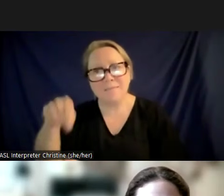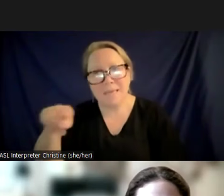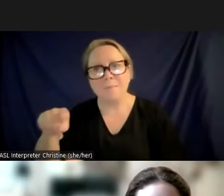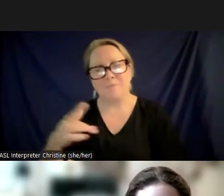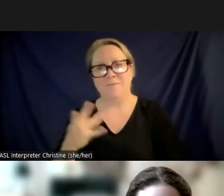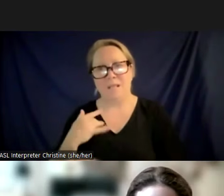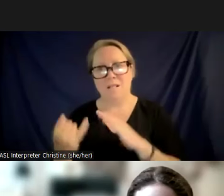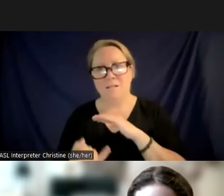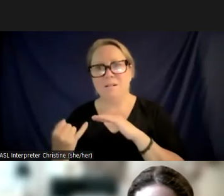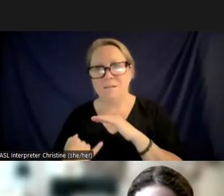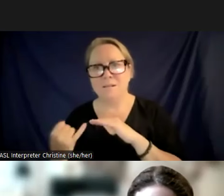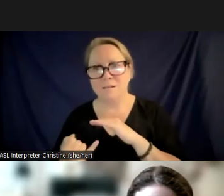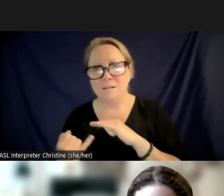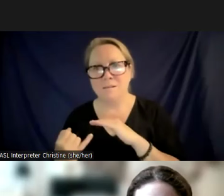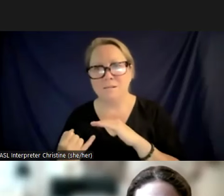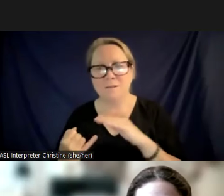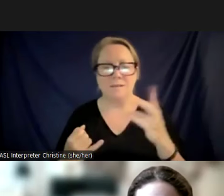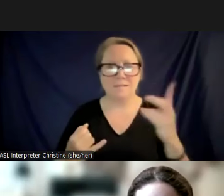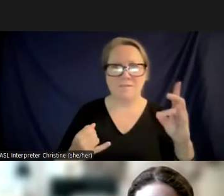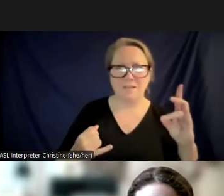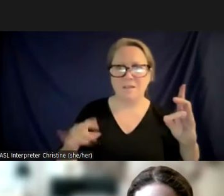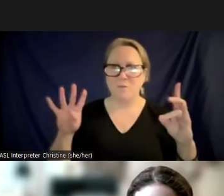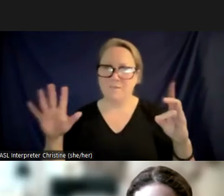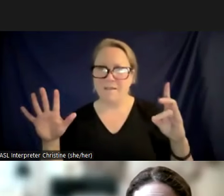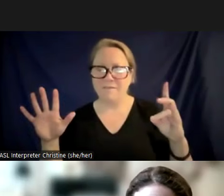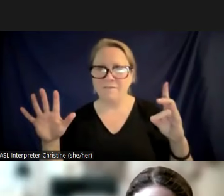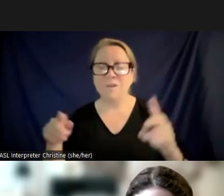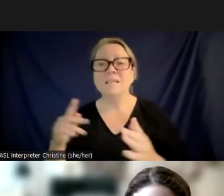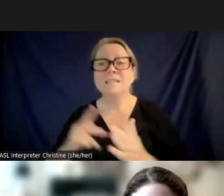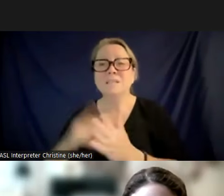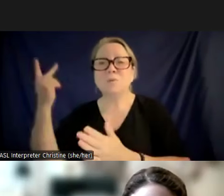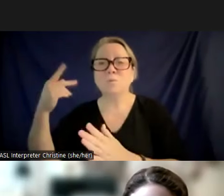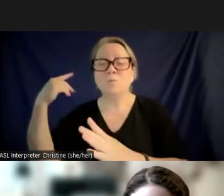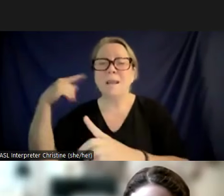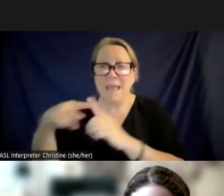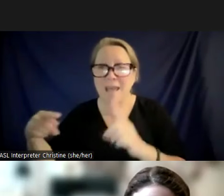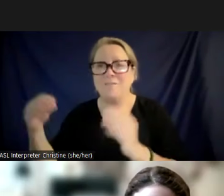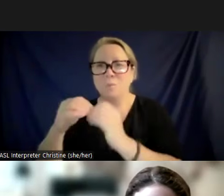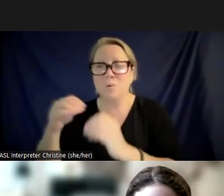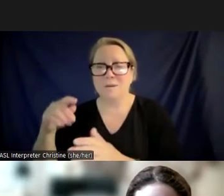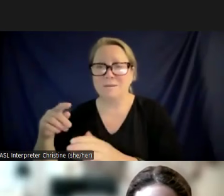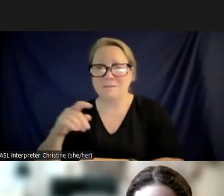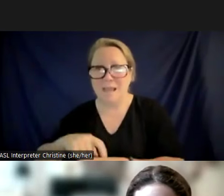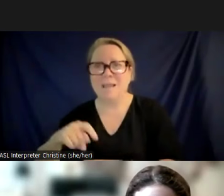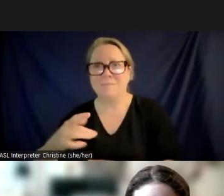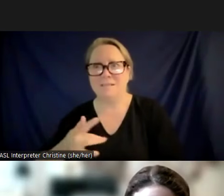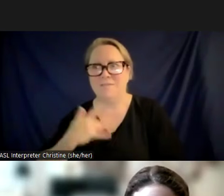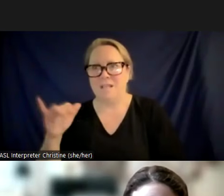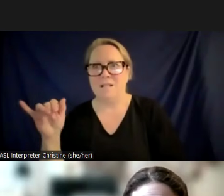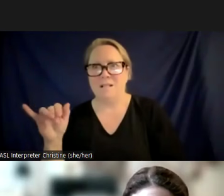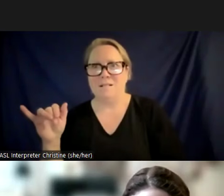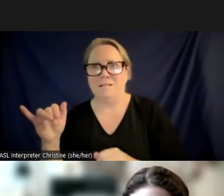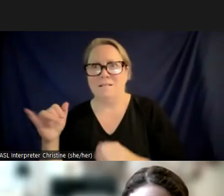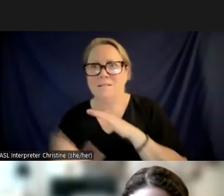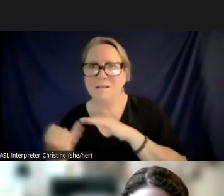indicated that they felt isolated from others. So they were 2.5 times more likely to report feeling isolated than young